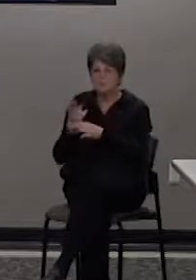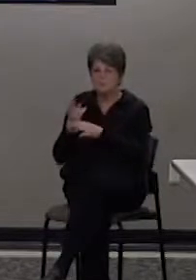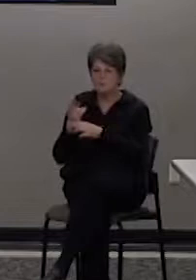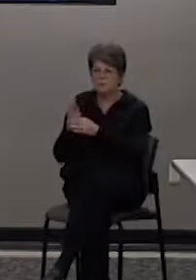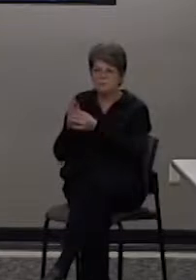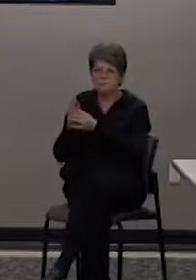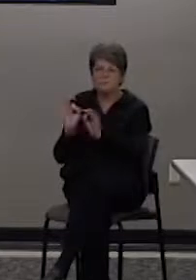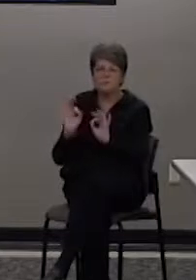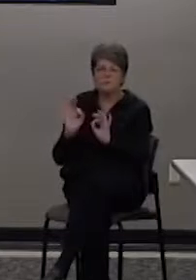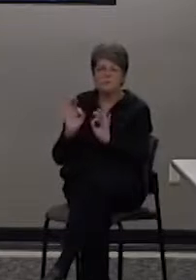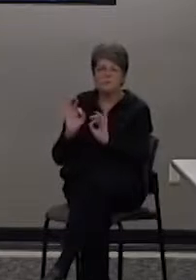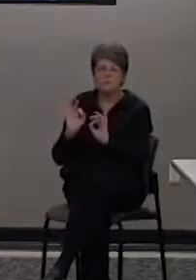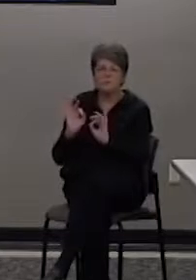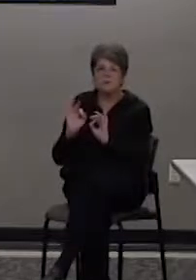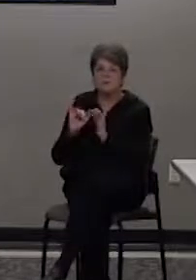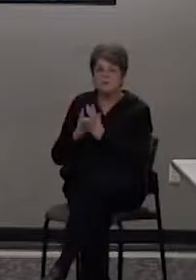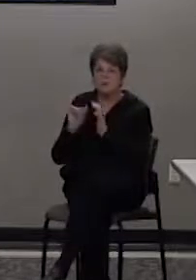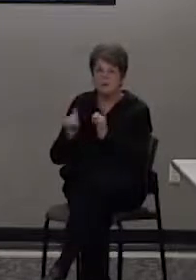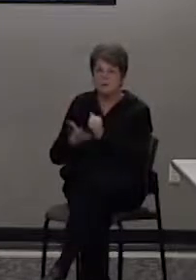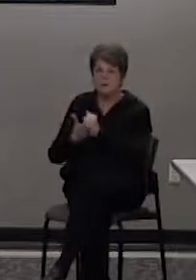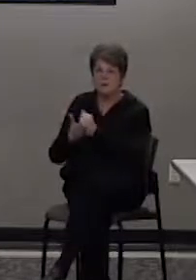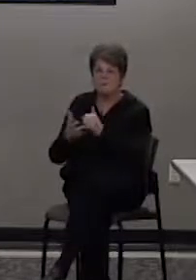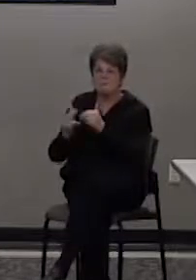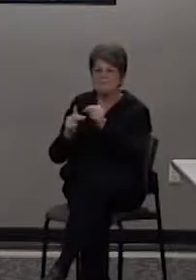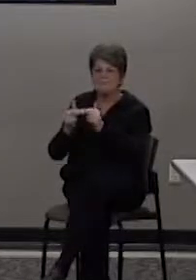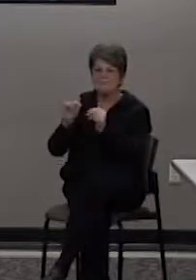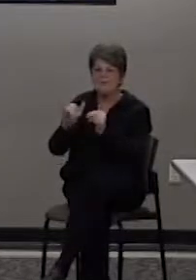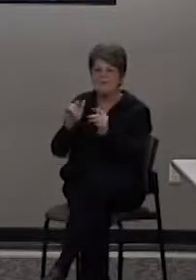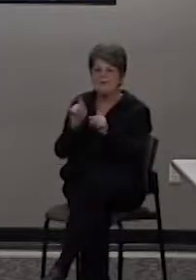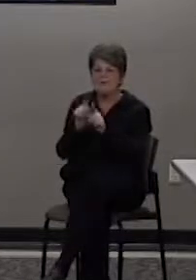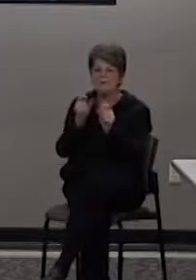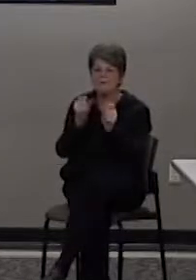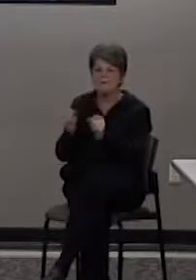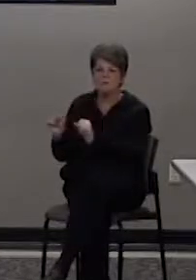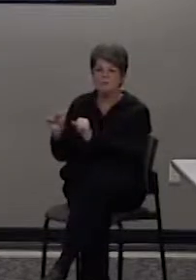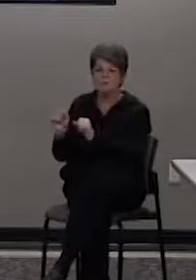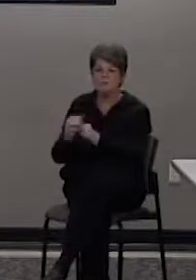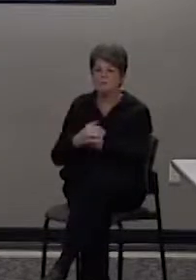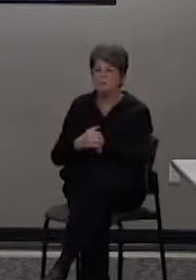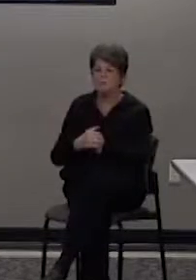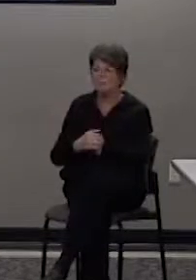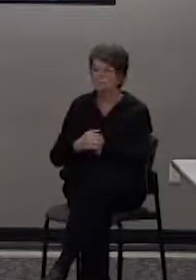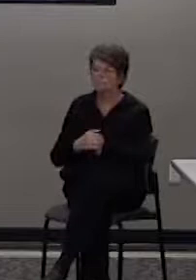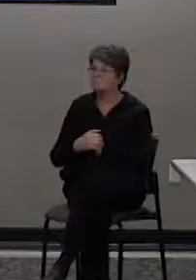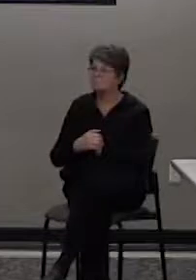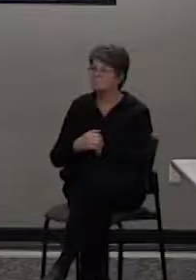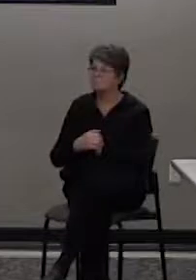free that can help build that as a strategy.